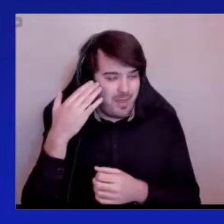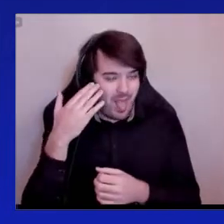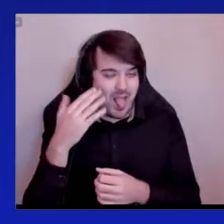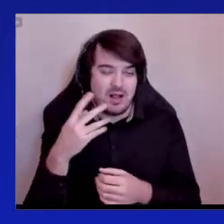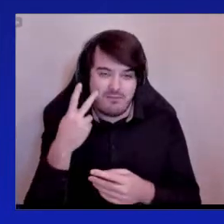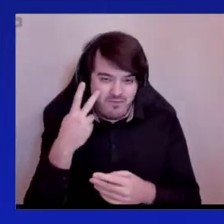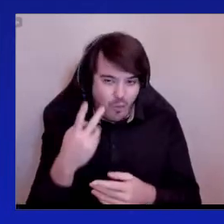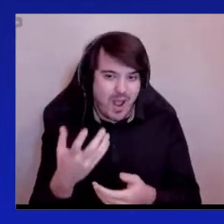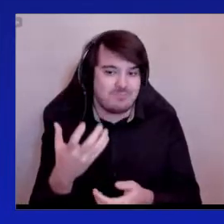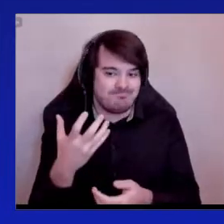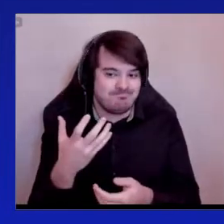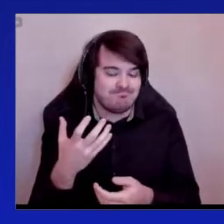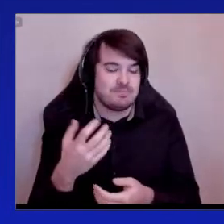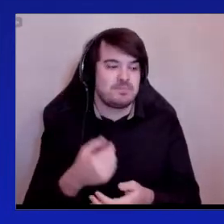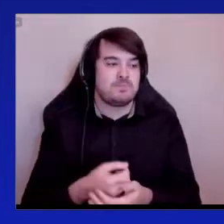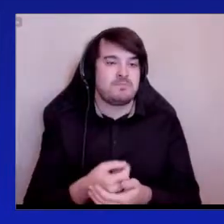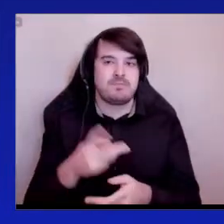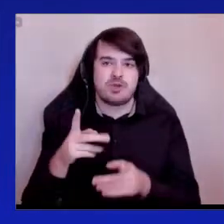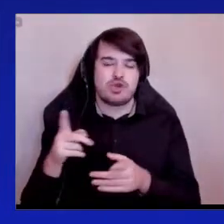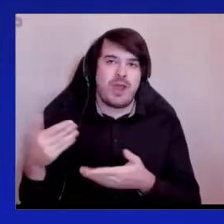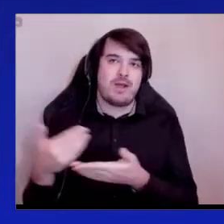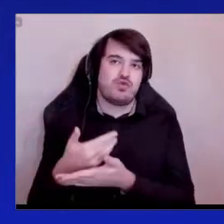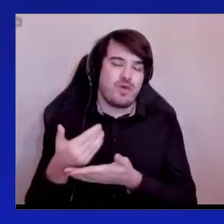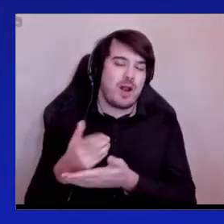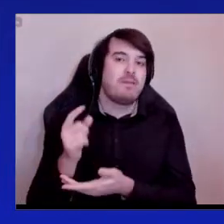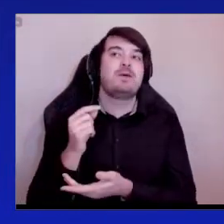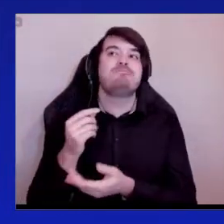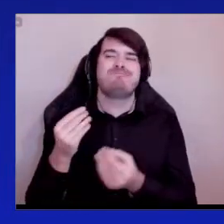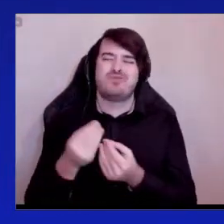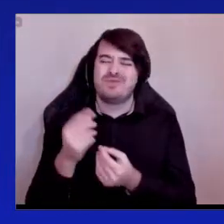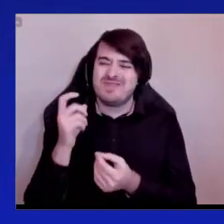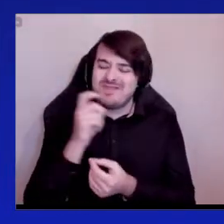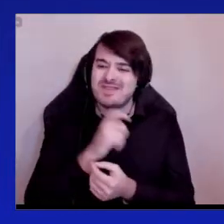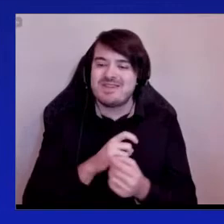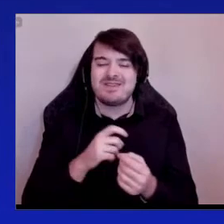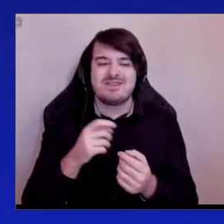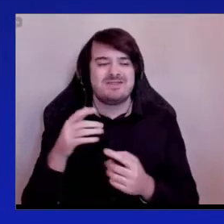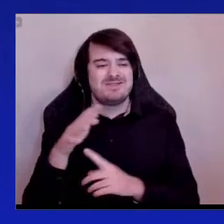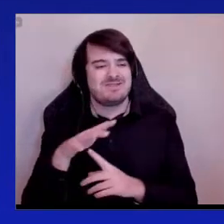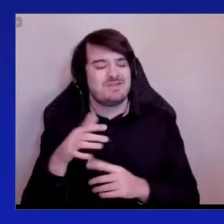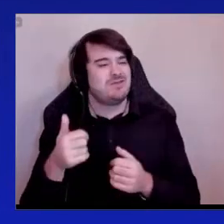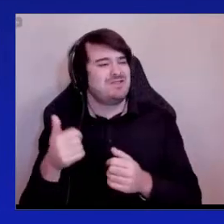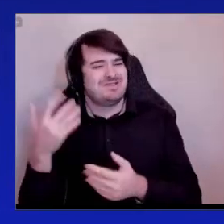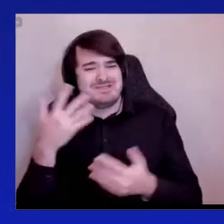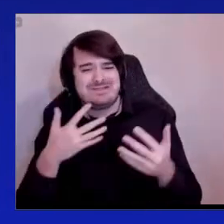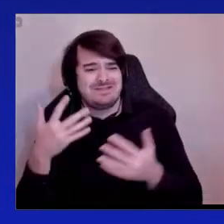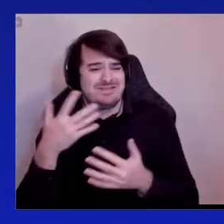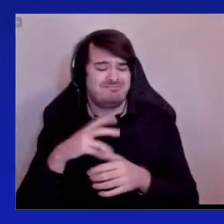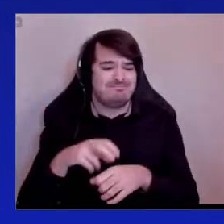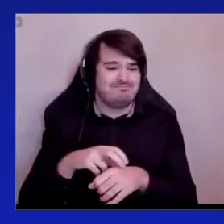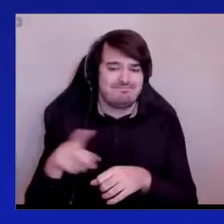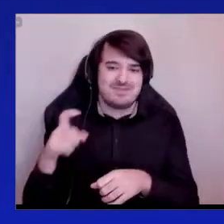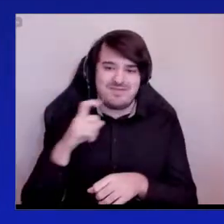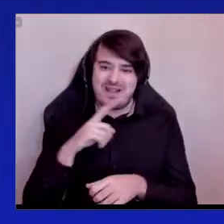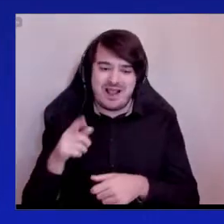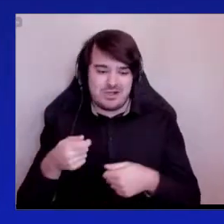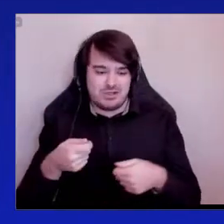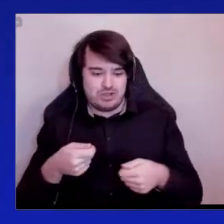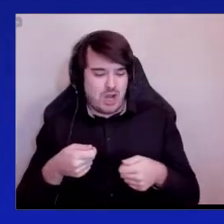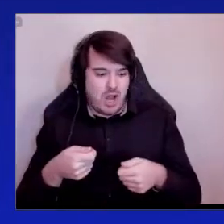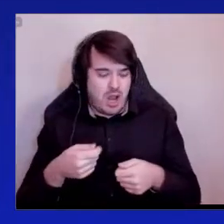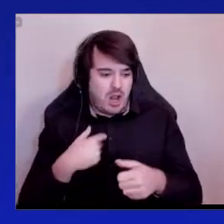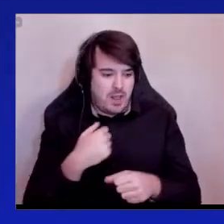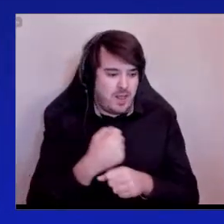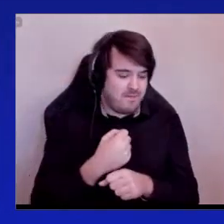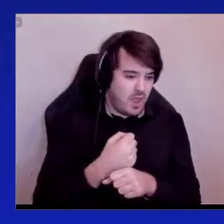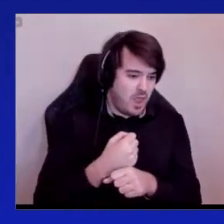able to work and teach at home and parent. And we have, the experience that, in